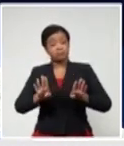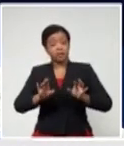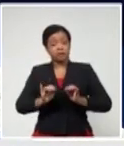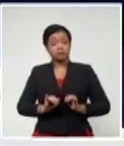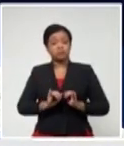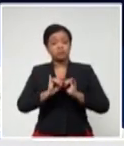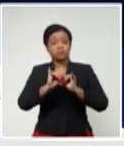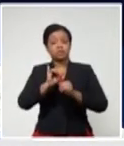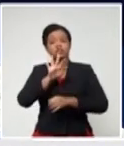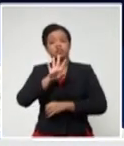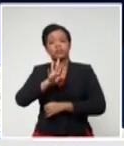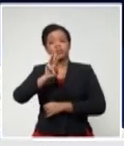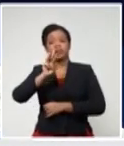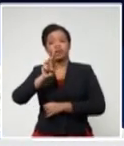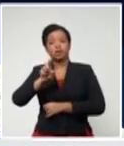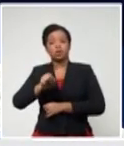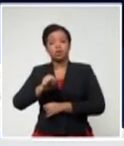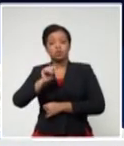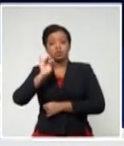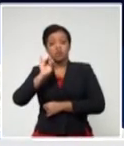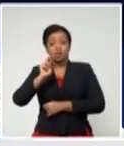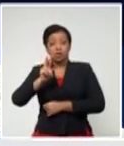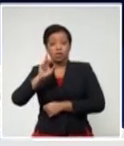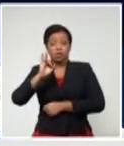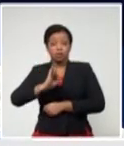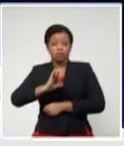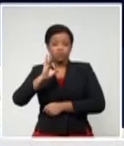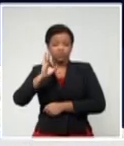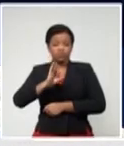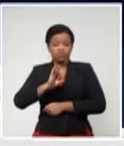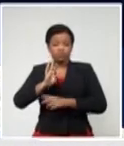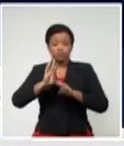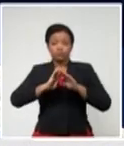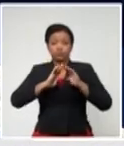53.72% of all COVID-19 cases worldwide,